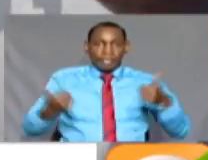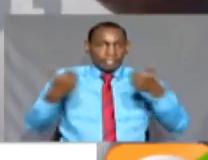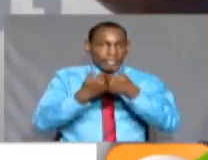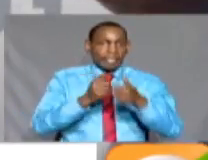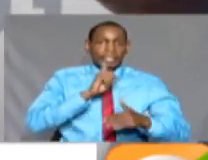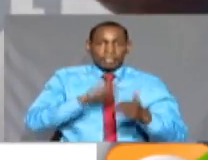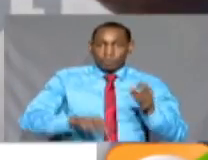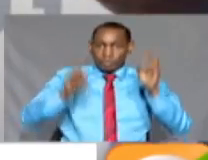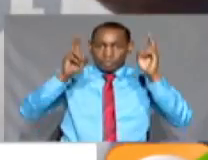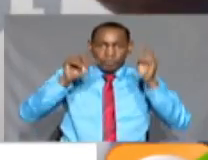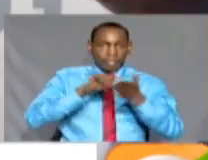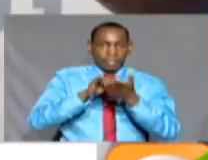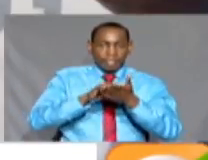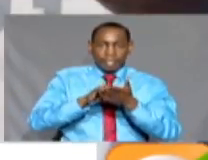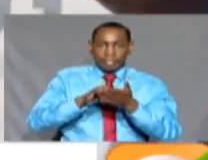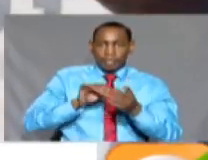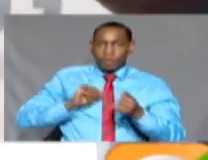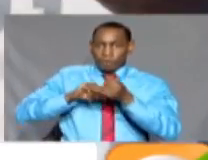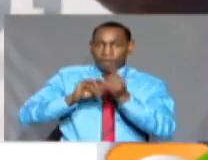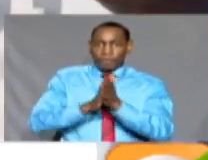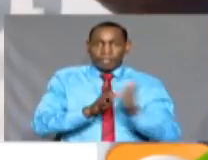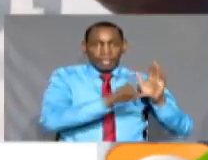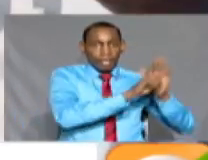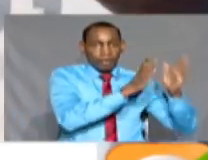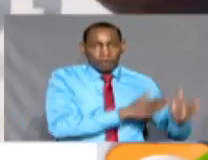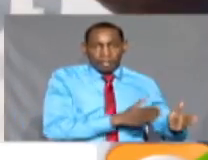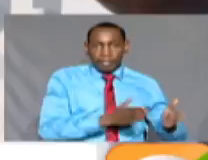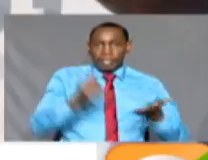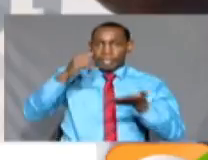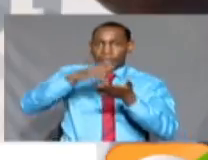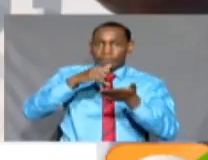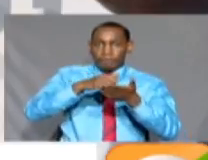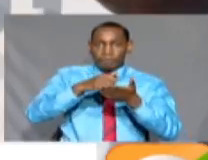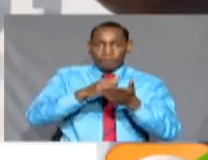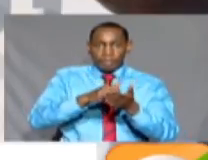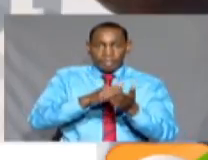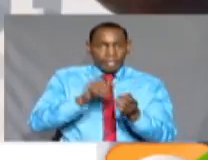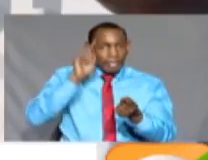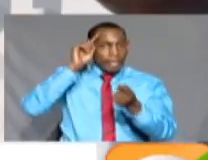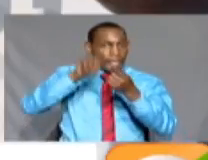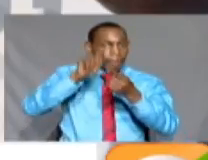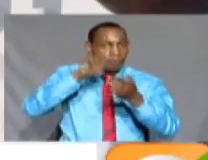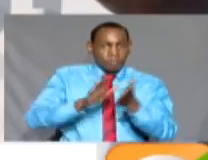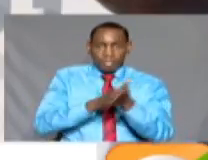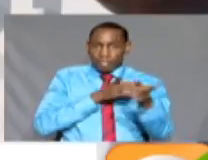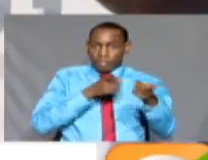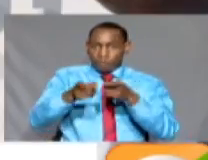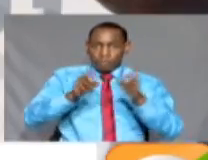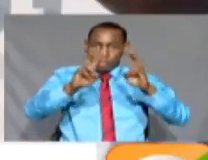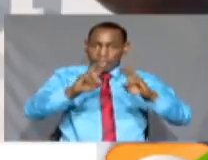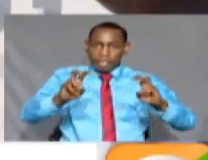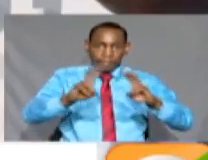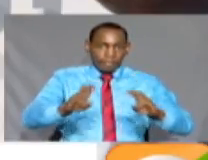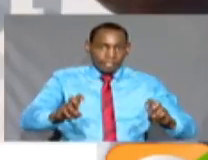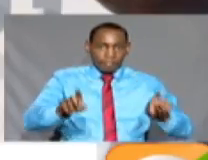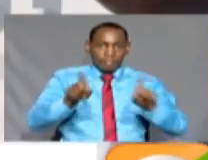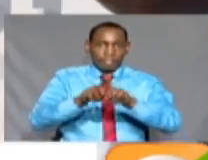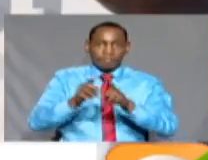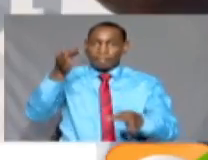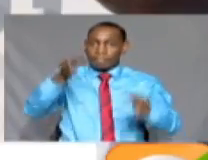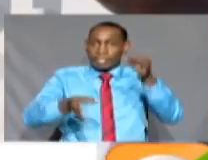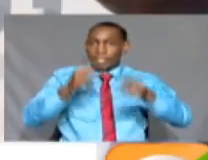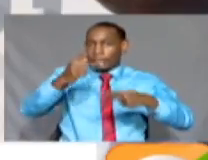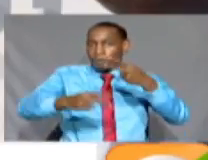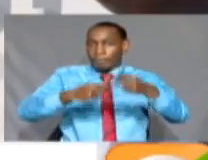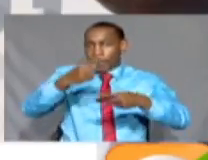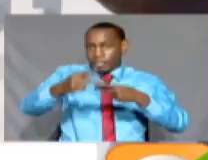saying, quote, Sarah and her lawyer Philip Murgor are engaging in a calculated move to control the investigations and the trial